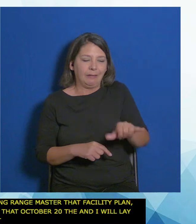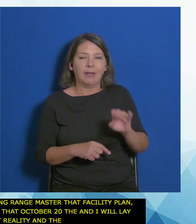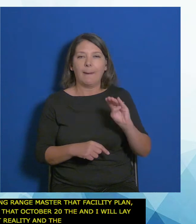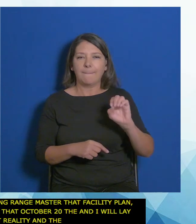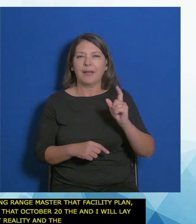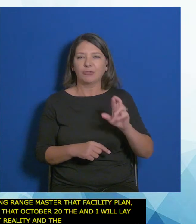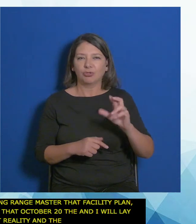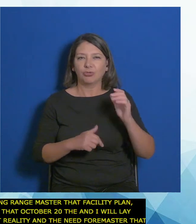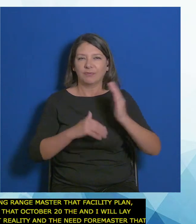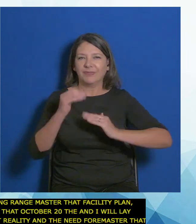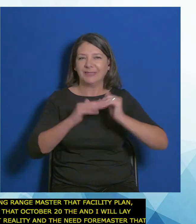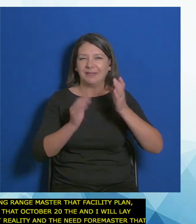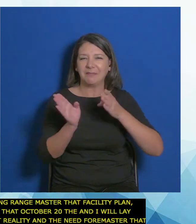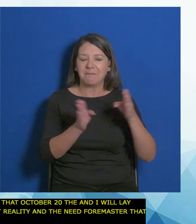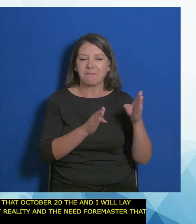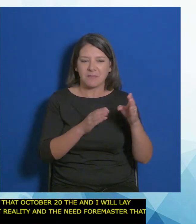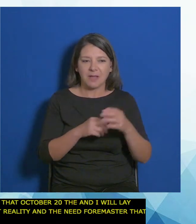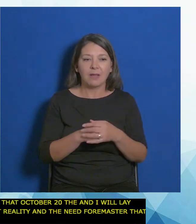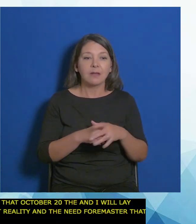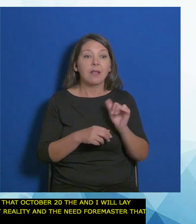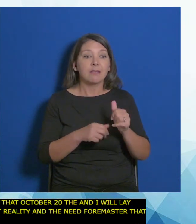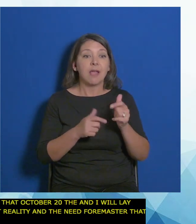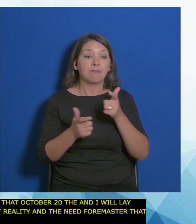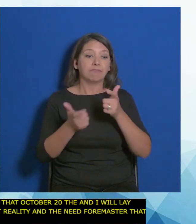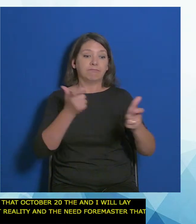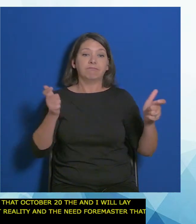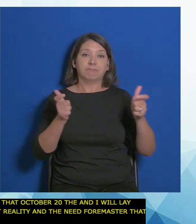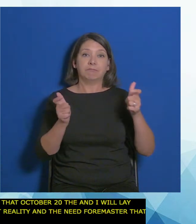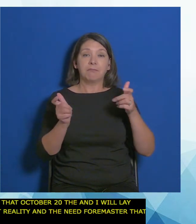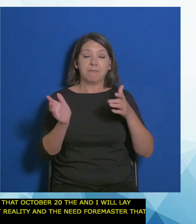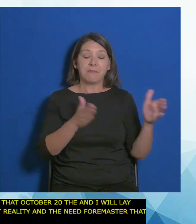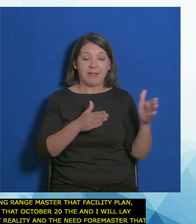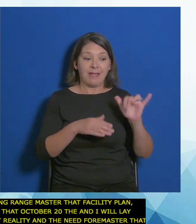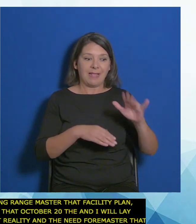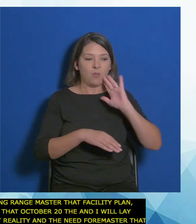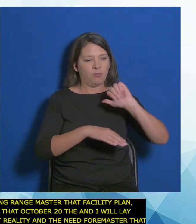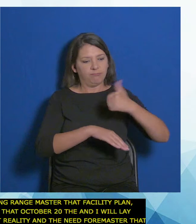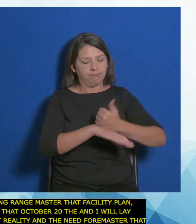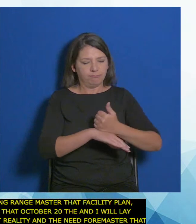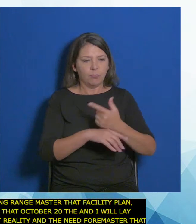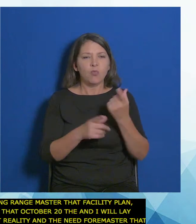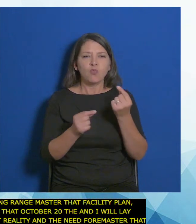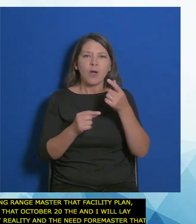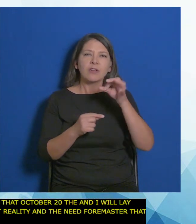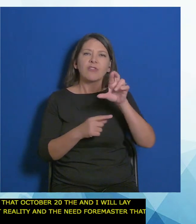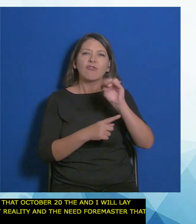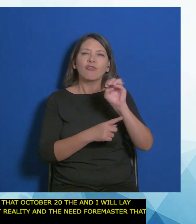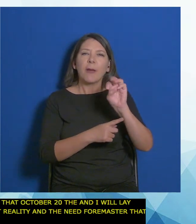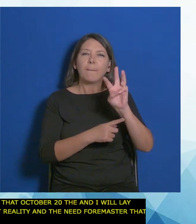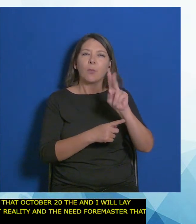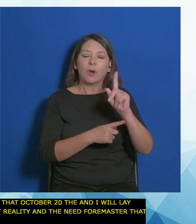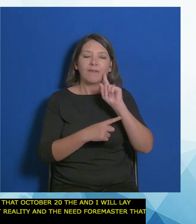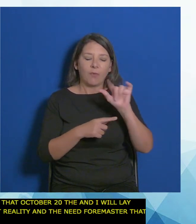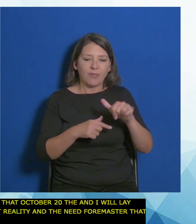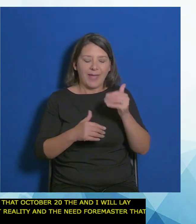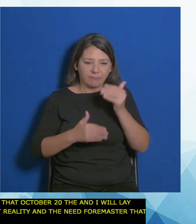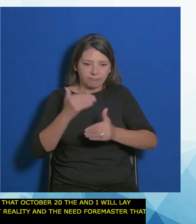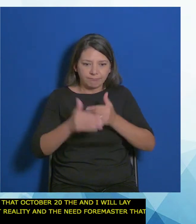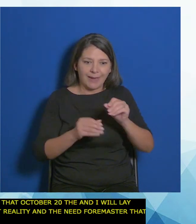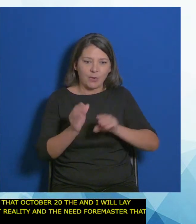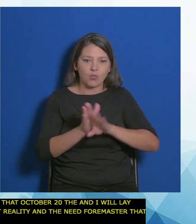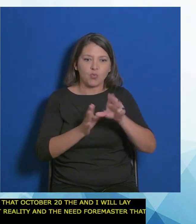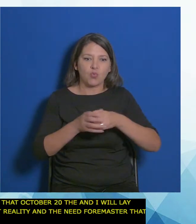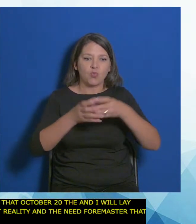plan. A master facility plan actually establishes the framework for the orderly growth or the consolidation